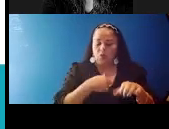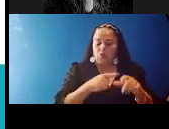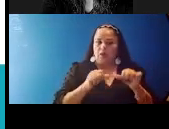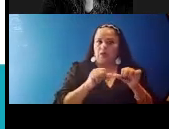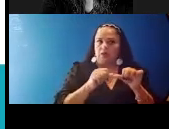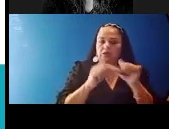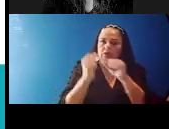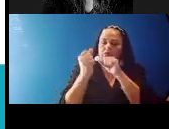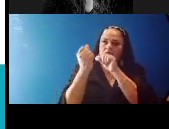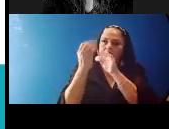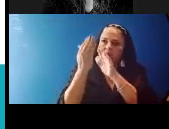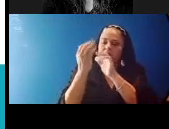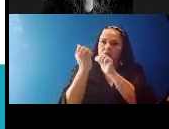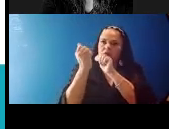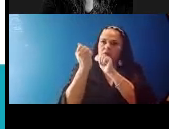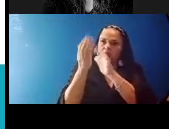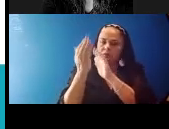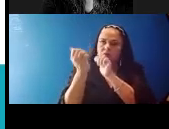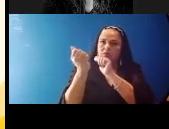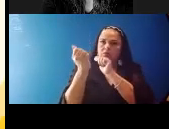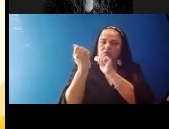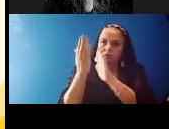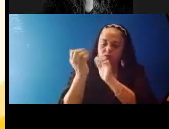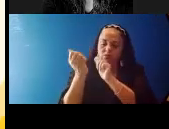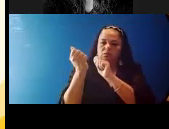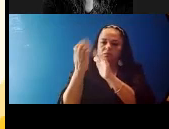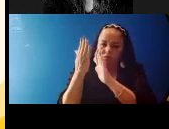move to the next slide.